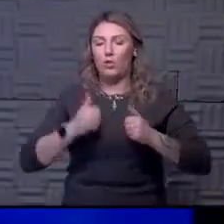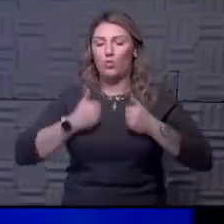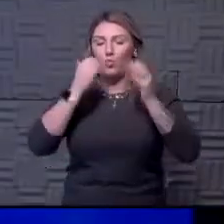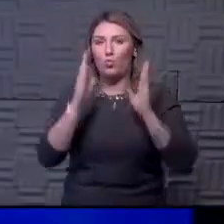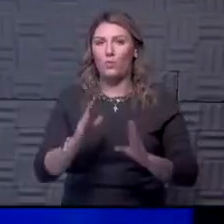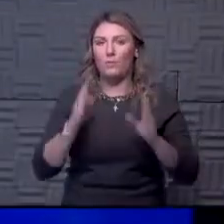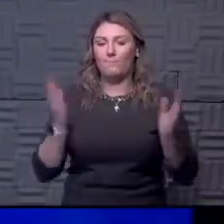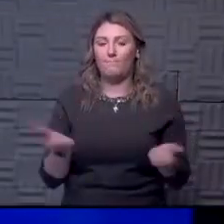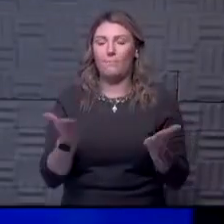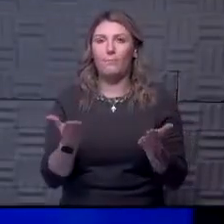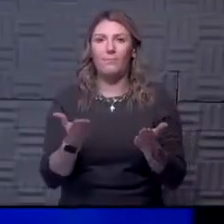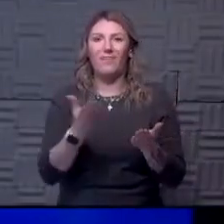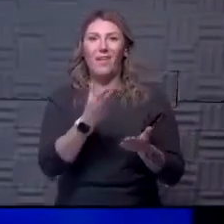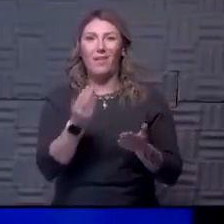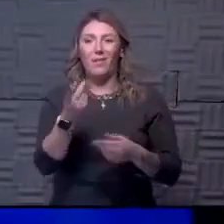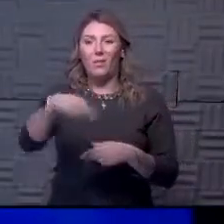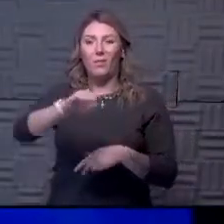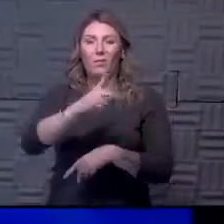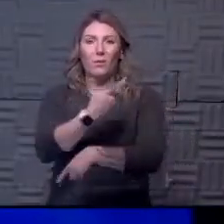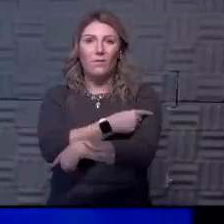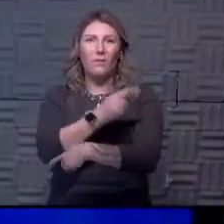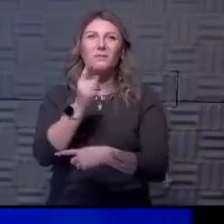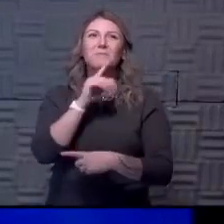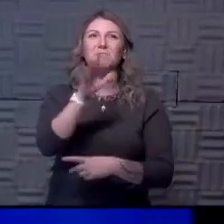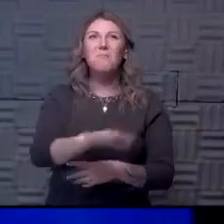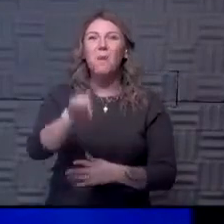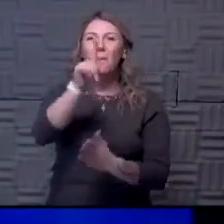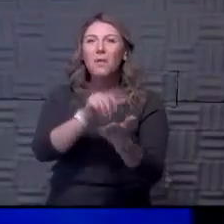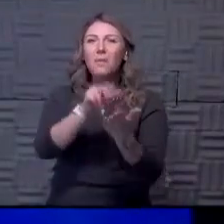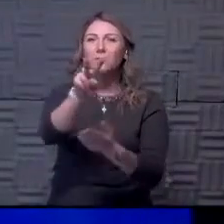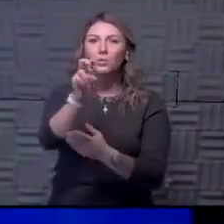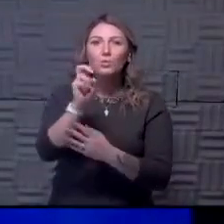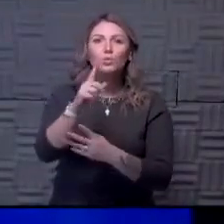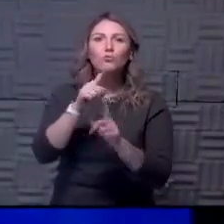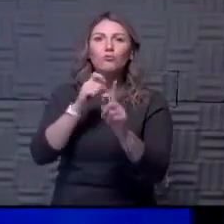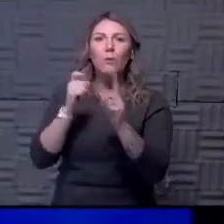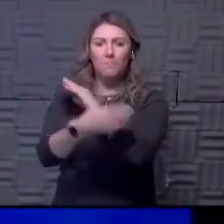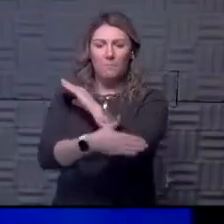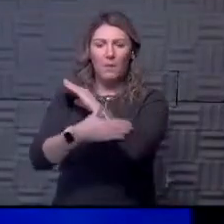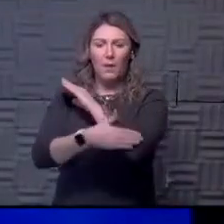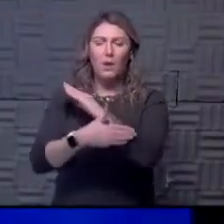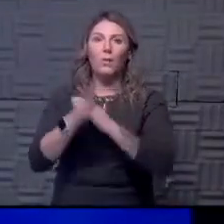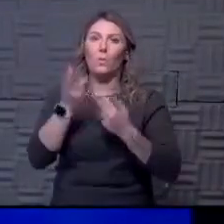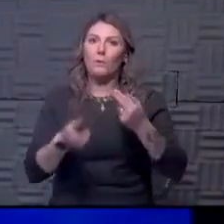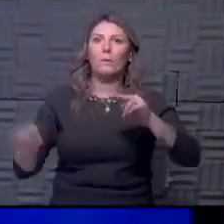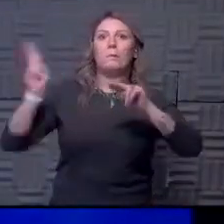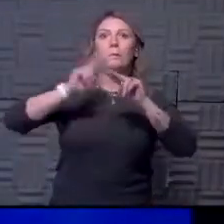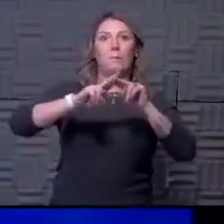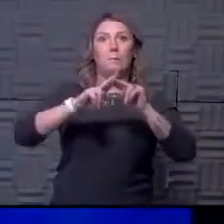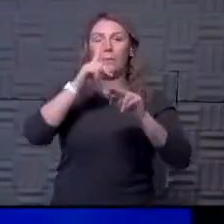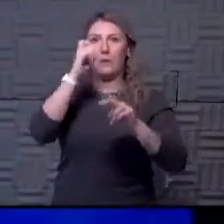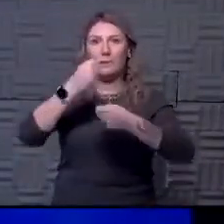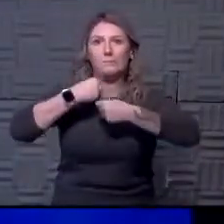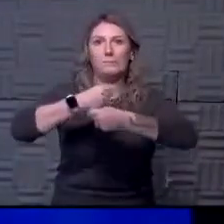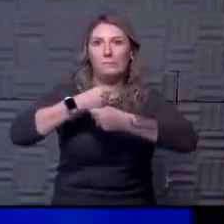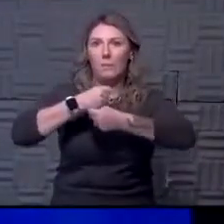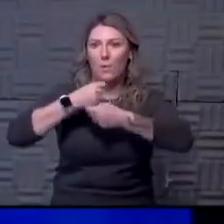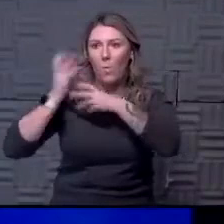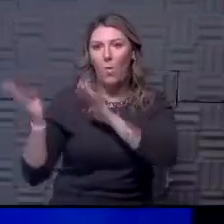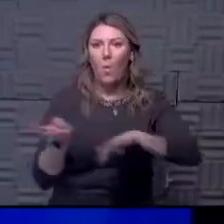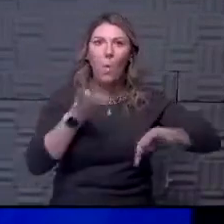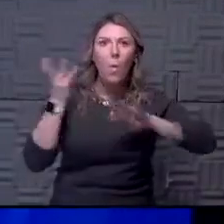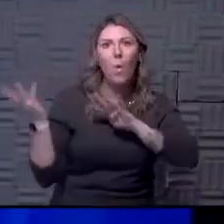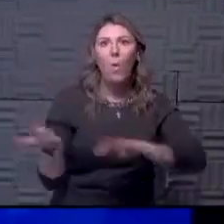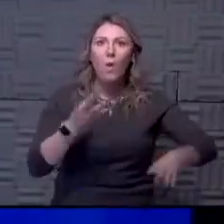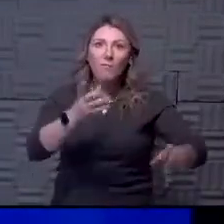we, again, the vaccinations, we get about 1,200 or so a week coming from the county. We think those numbers are going to escalate because vaccine production is lifting off in